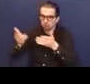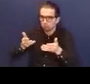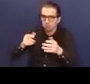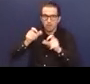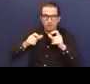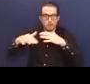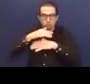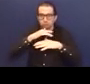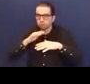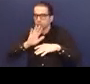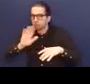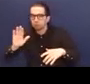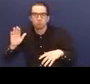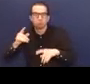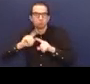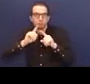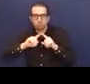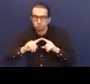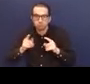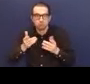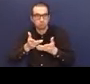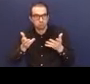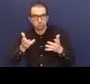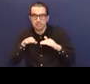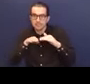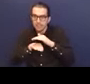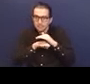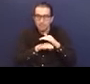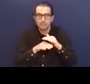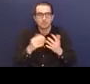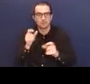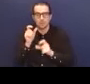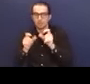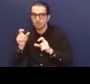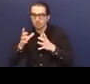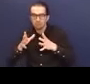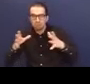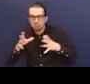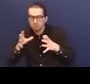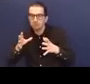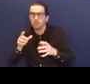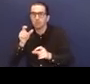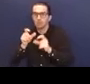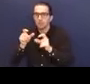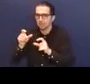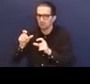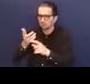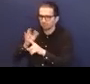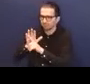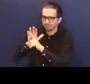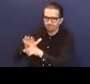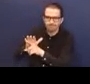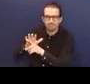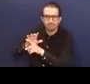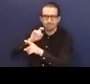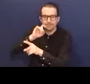status, and place of occurrence in the previous 12 months. For gender-based violence, that's absolutely crucial, and will actually